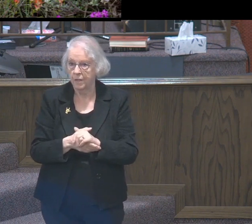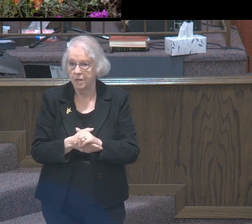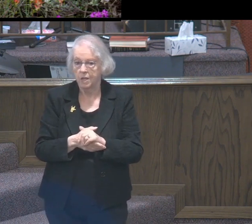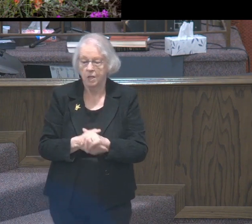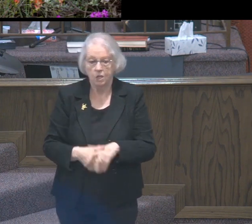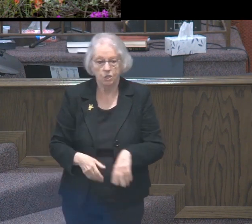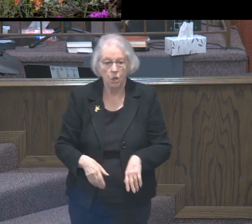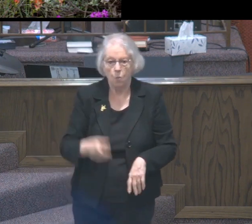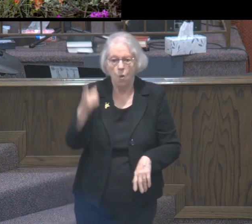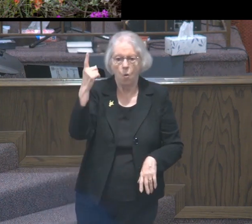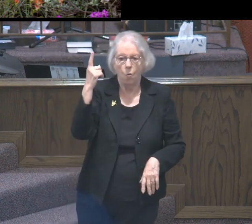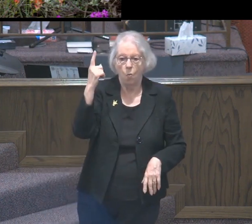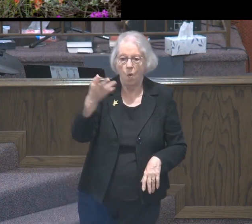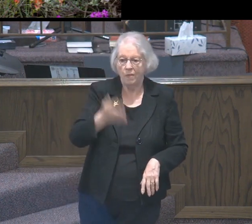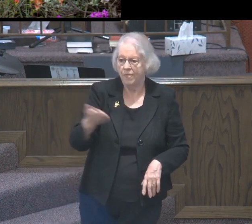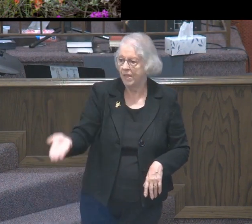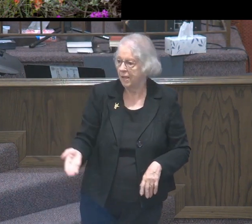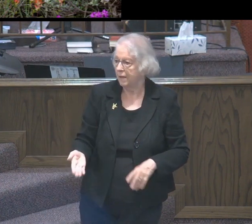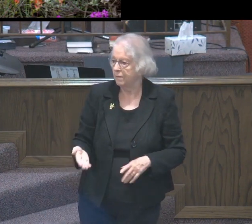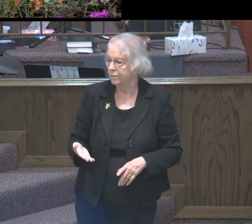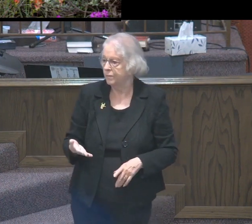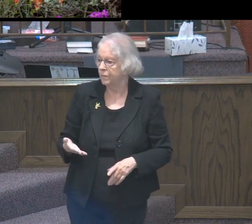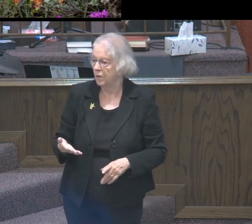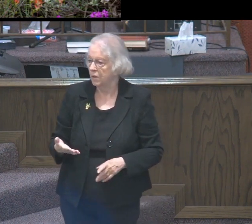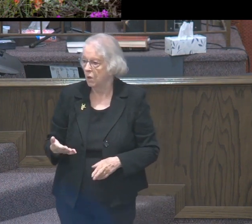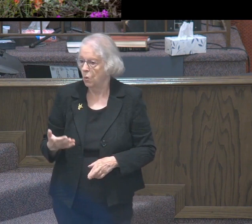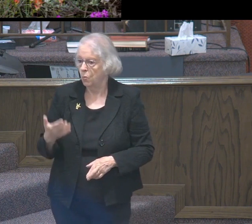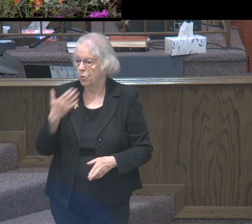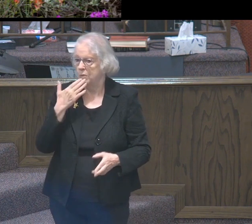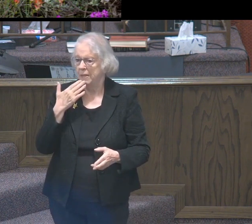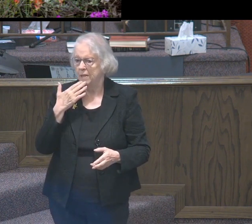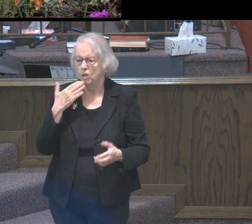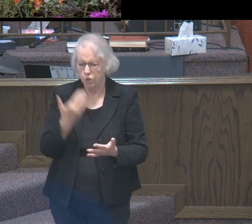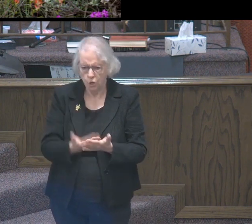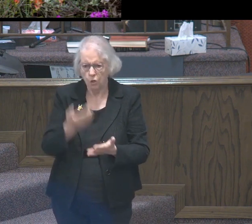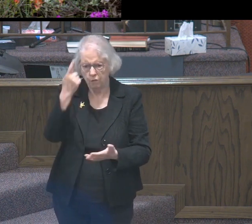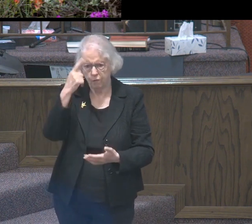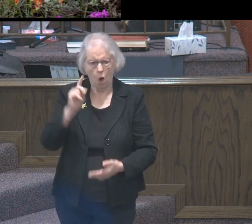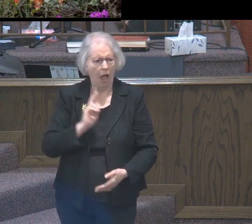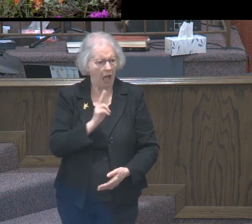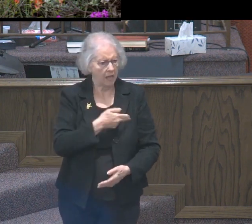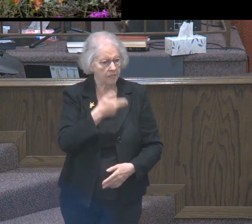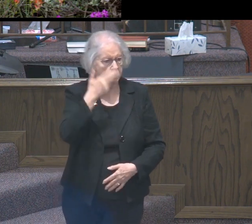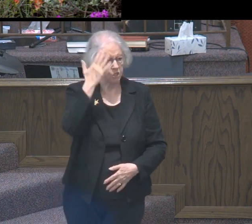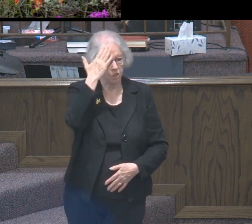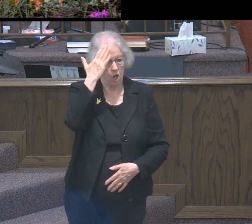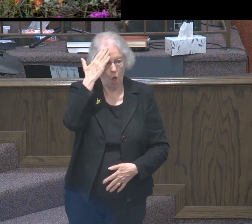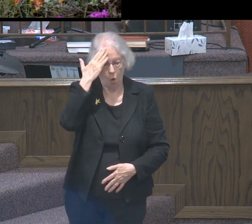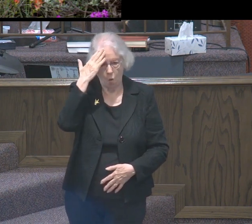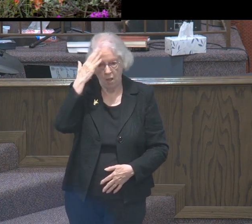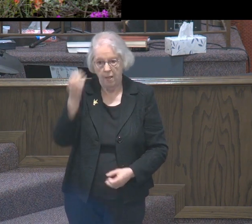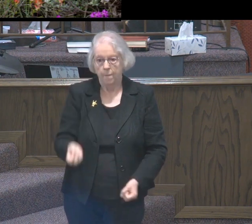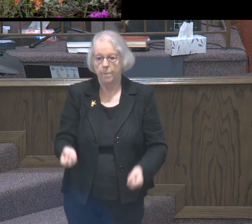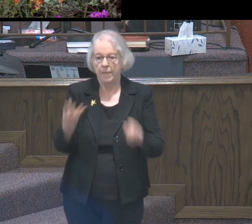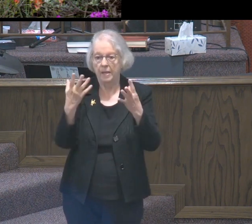Jesus, it would probably, some of the rumors about Jesus, and you know that there were rumors about